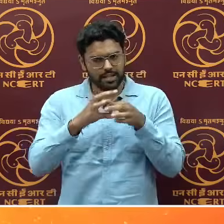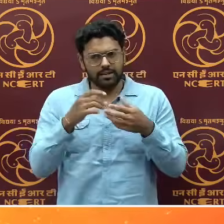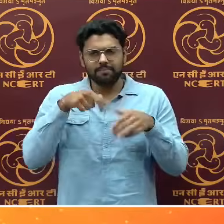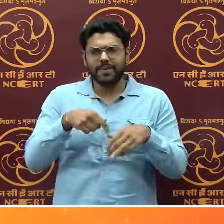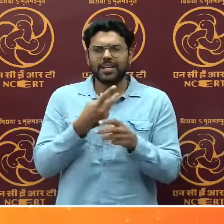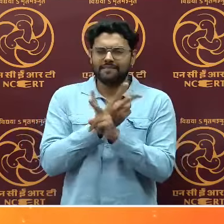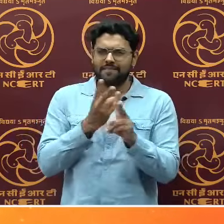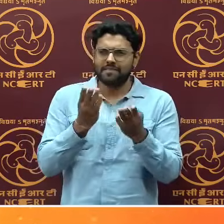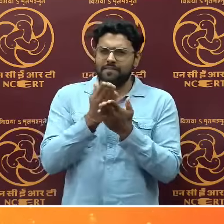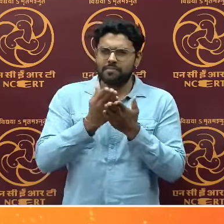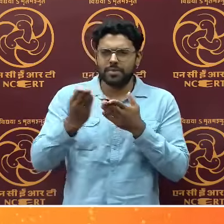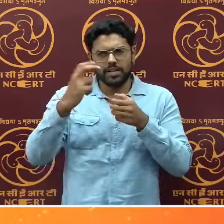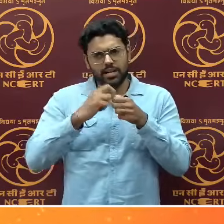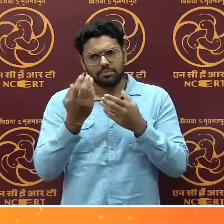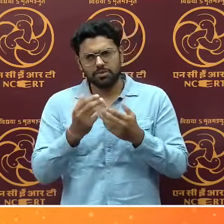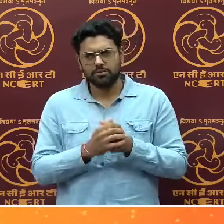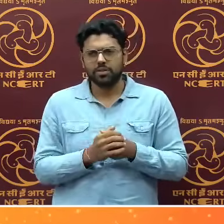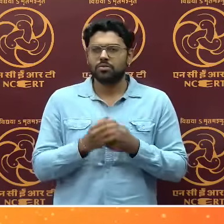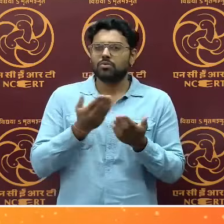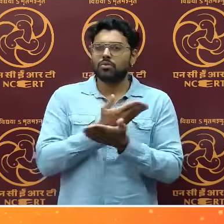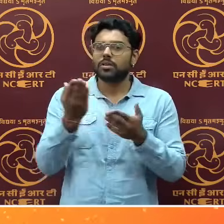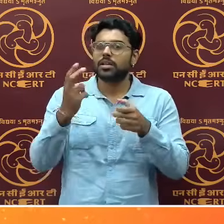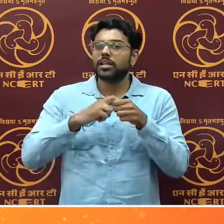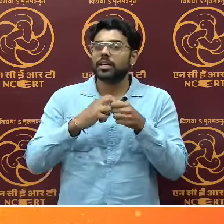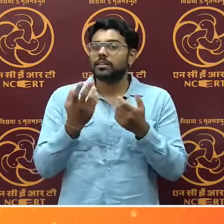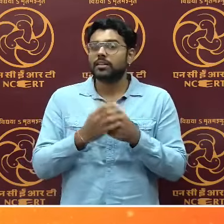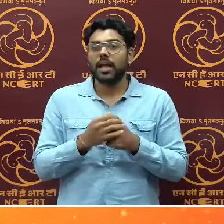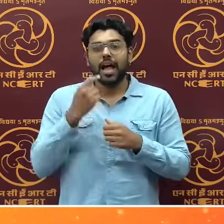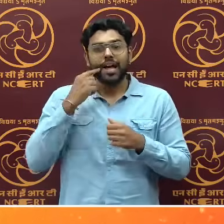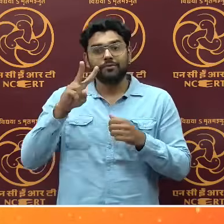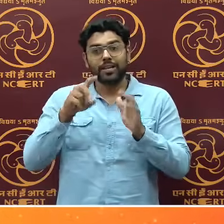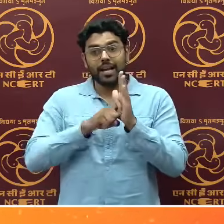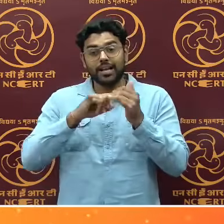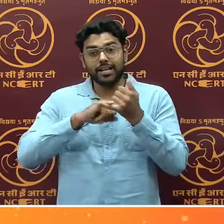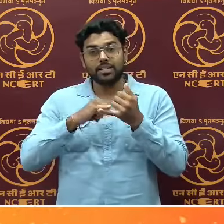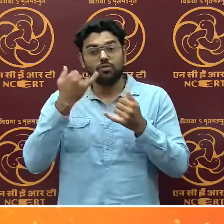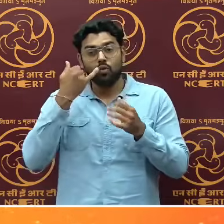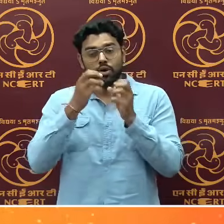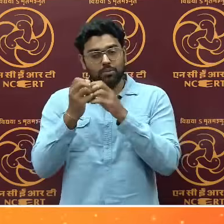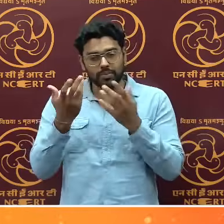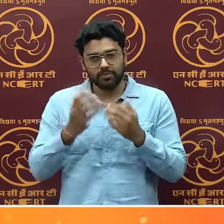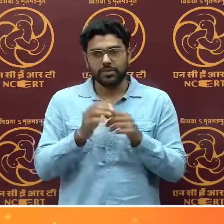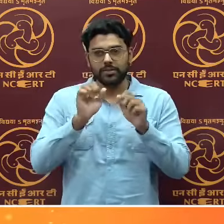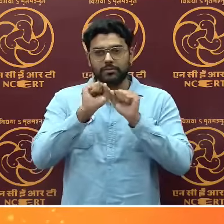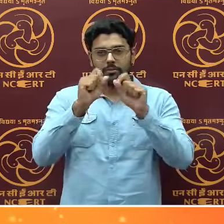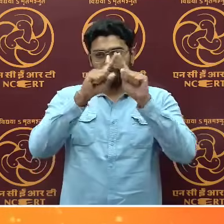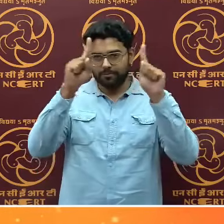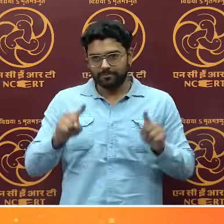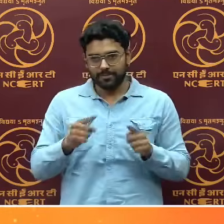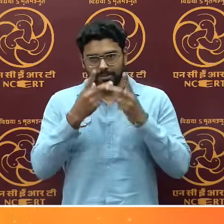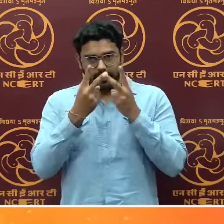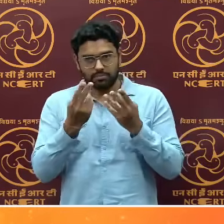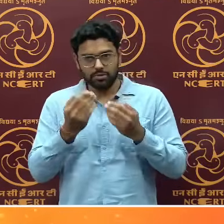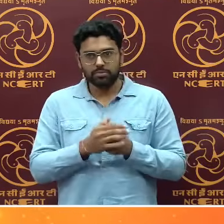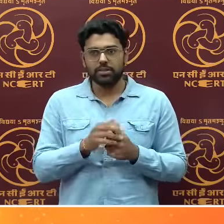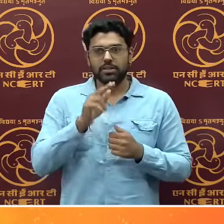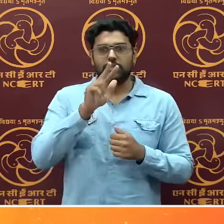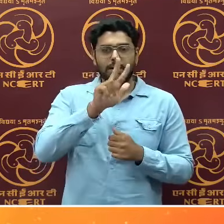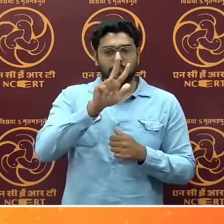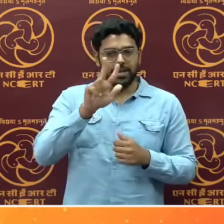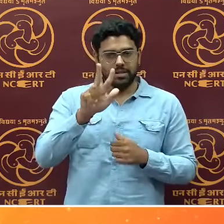various medium to connect with us. You can connect with us through our IVRS number, and the number is also flashing on your screen. Number